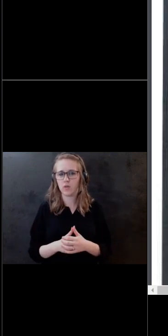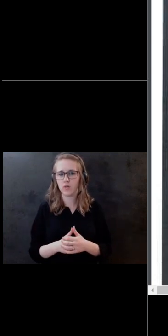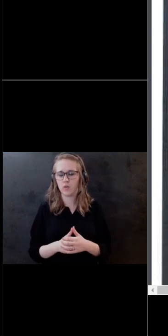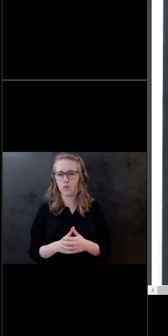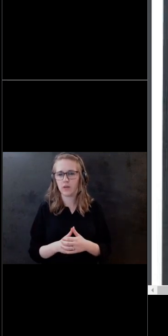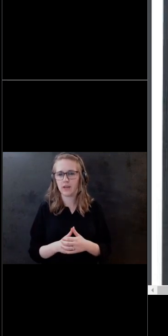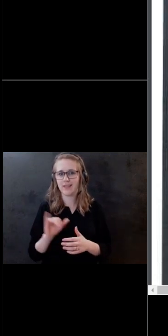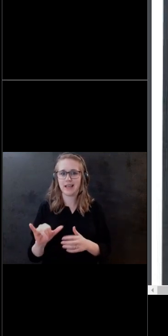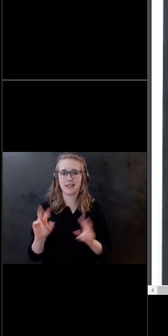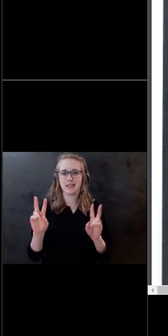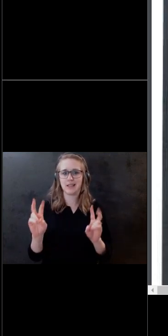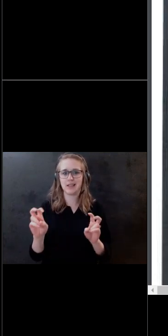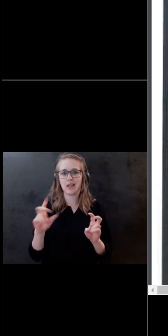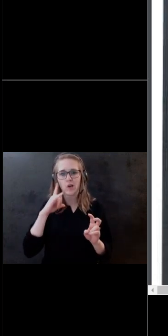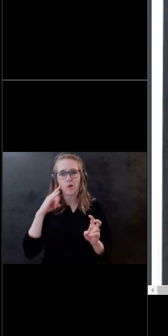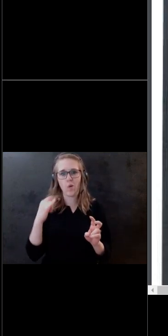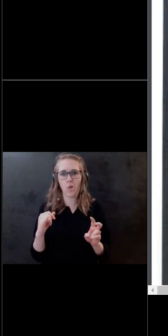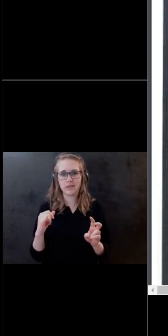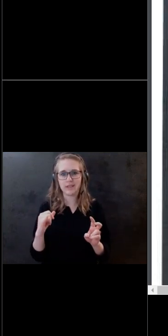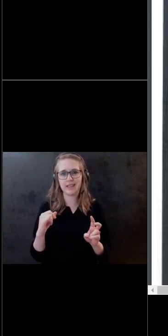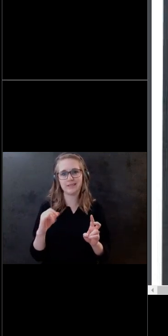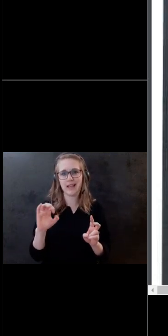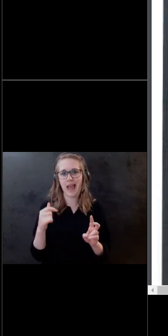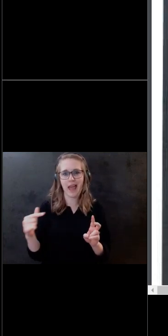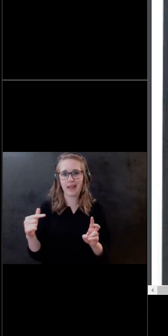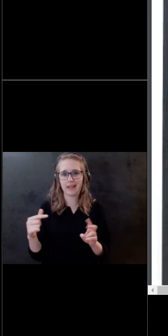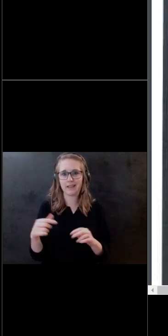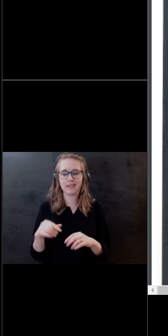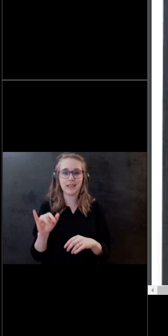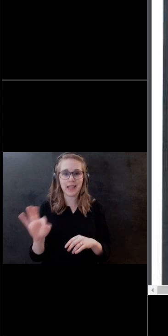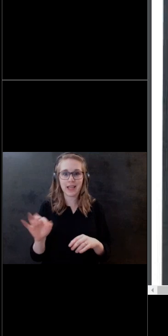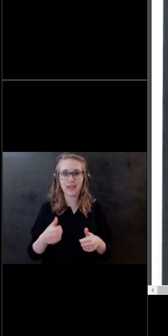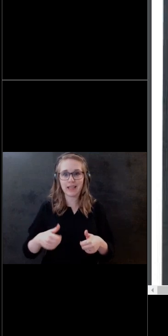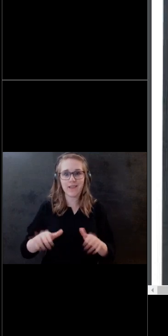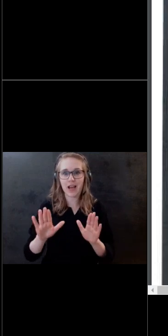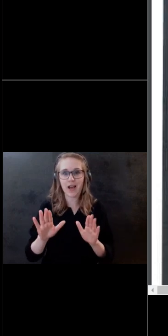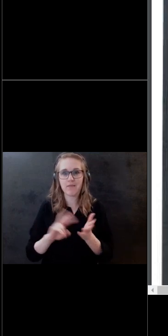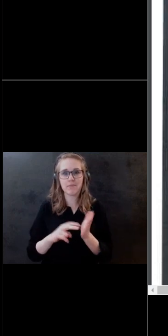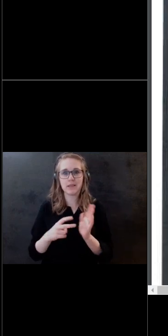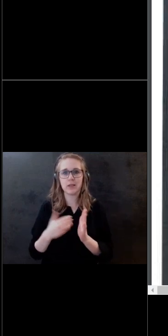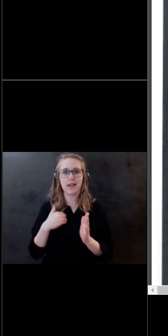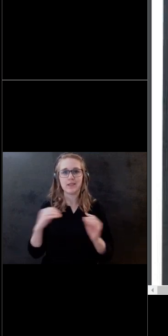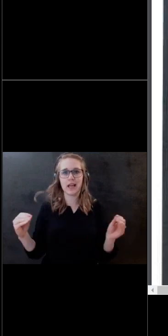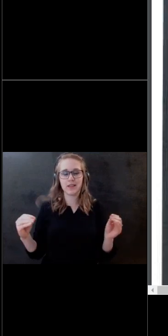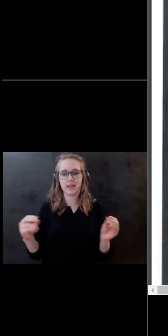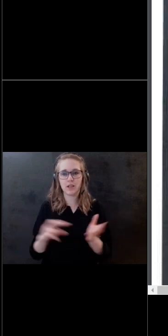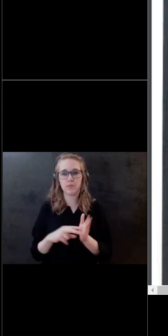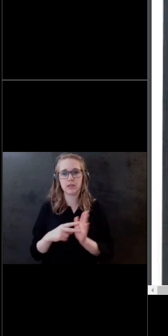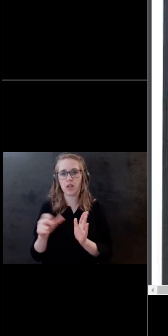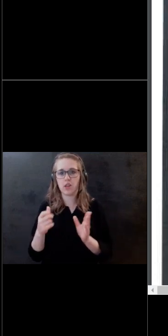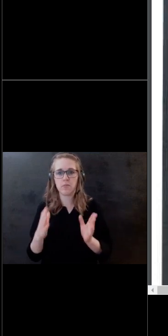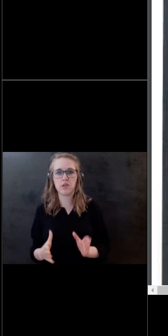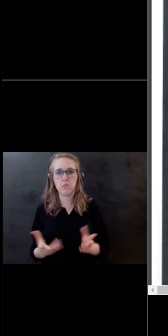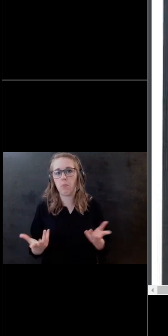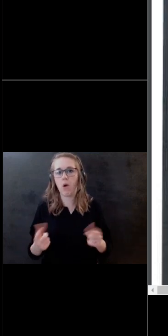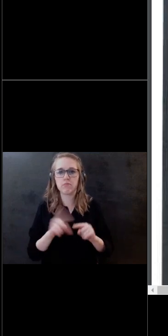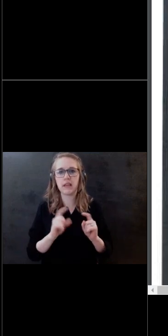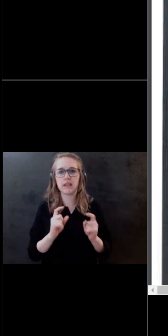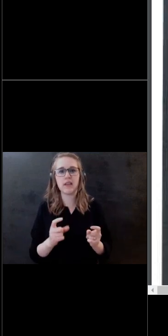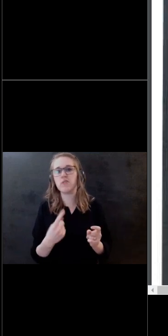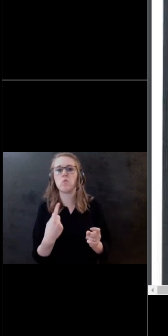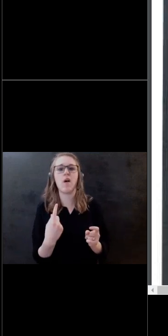golden egg. If we give away the golden egg, then we have nothing. And then they're going to, you know, it's possible that somebody could say, okay, we can't give you even